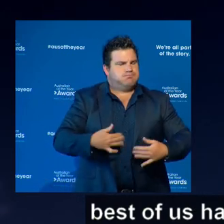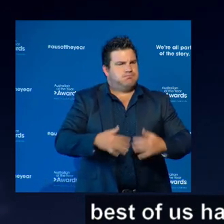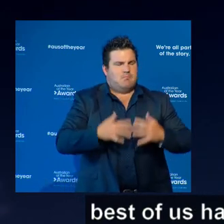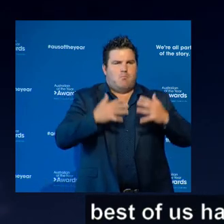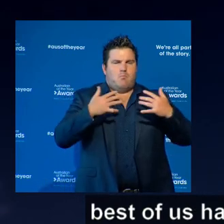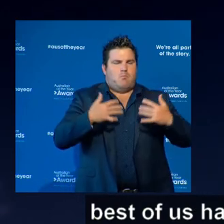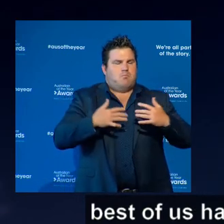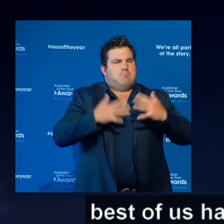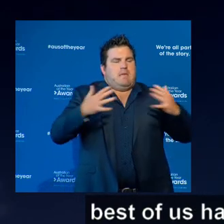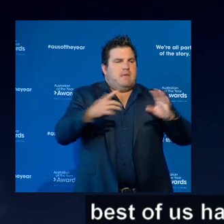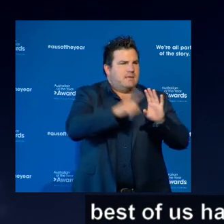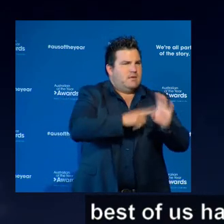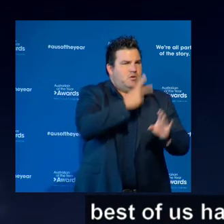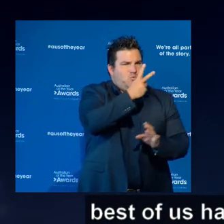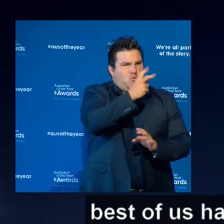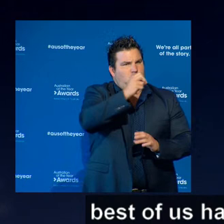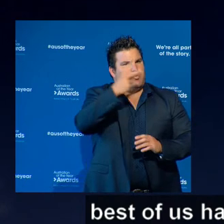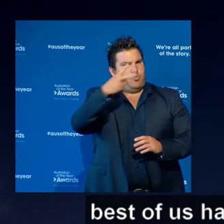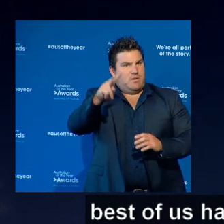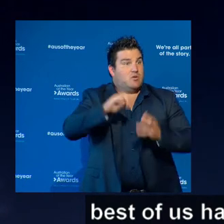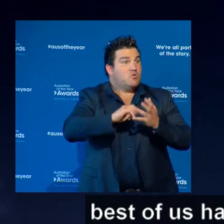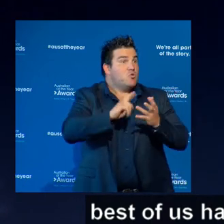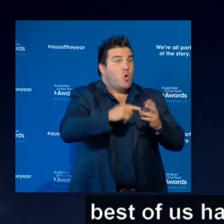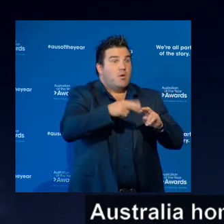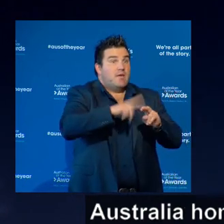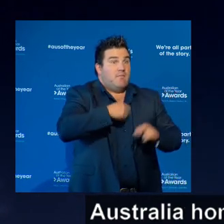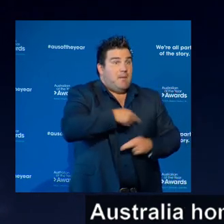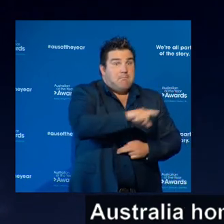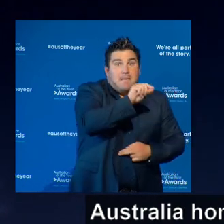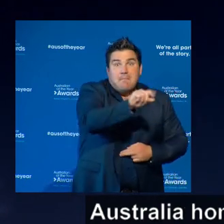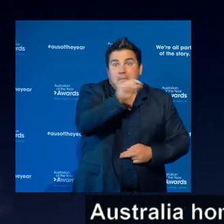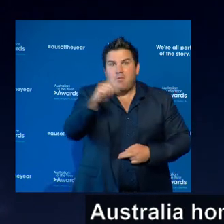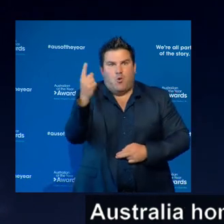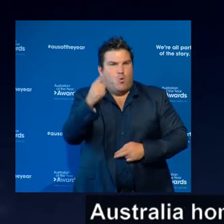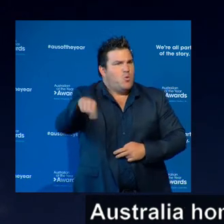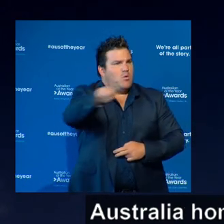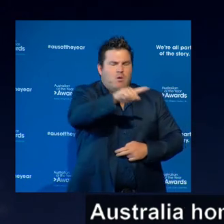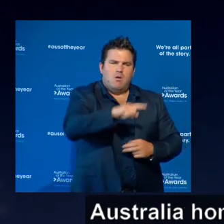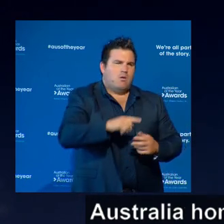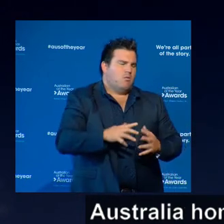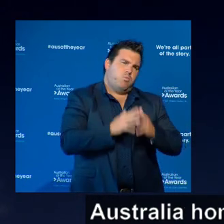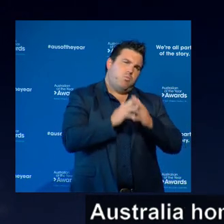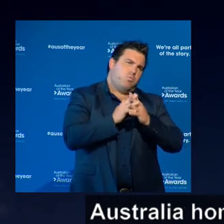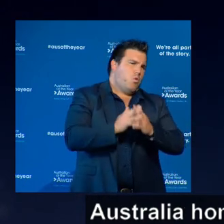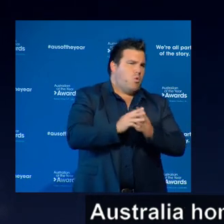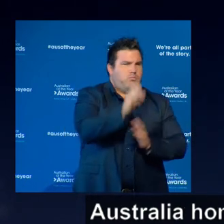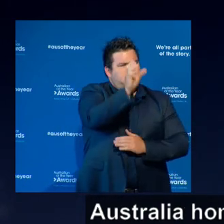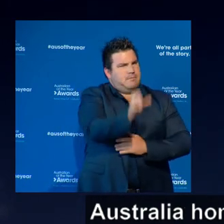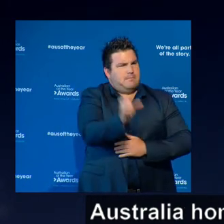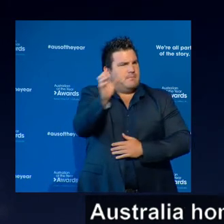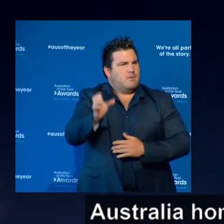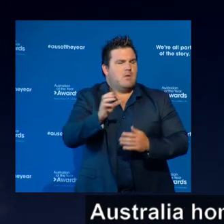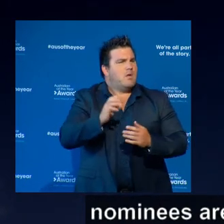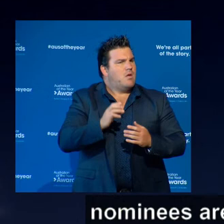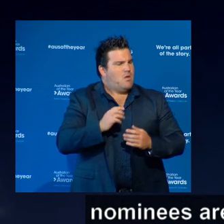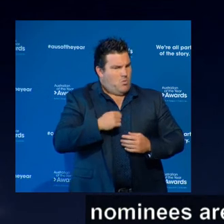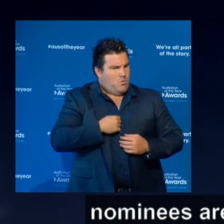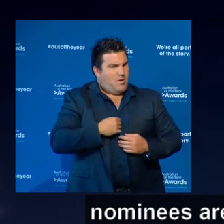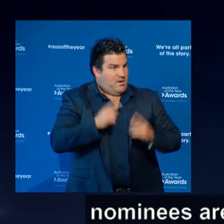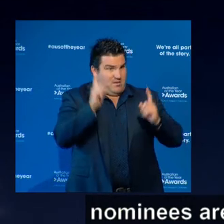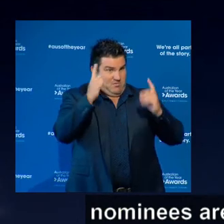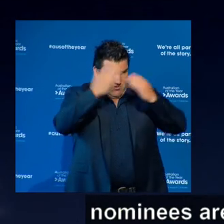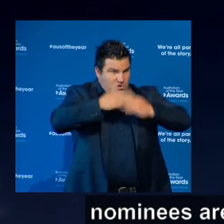our nominees are truly extraordinary Australians. We don't often get the chance to thank them in person, and tonight is